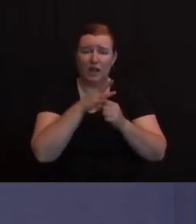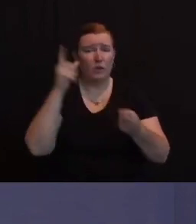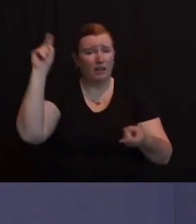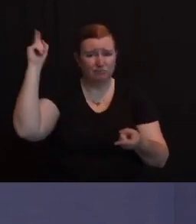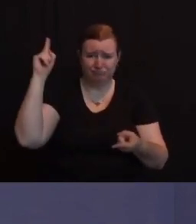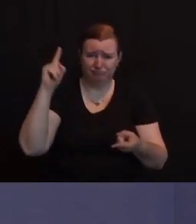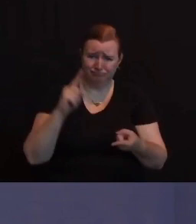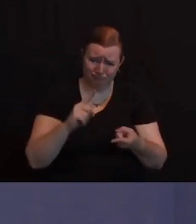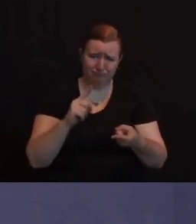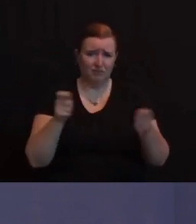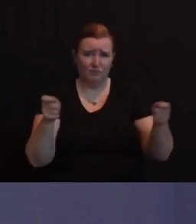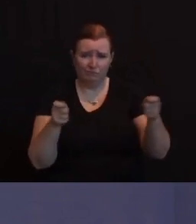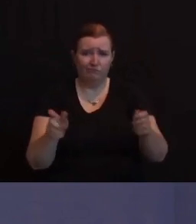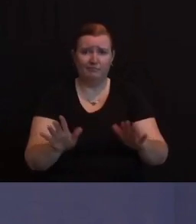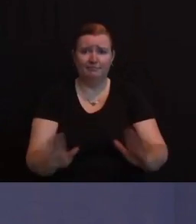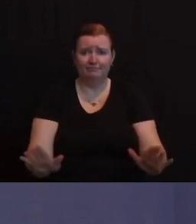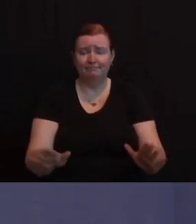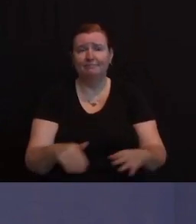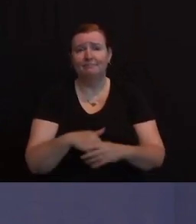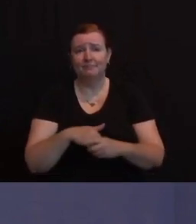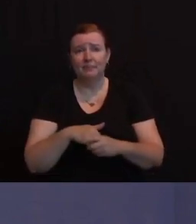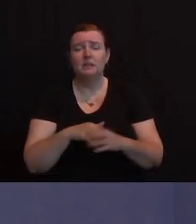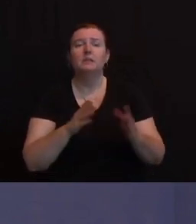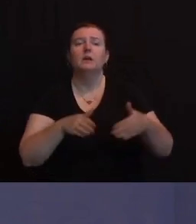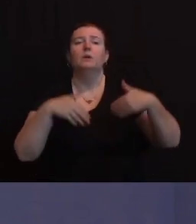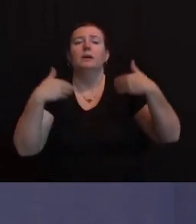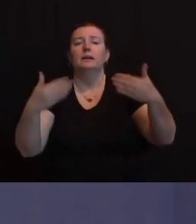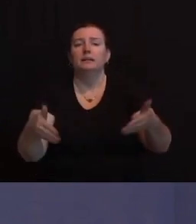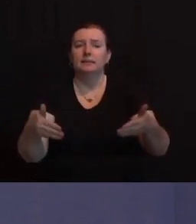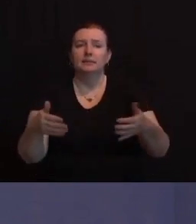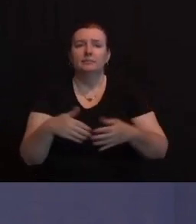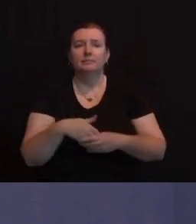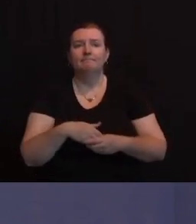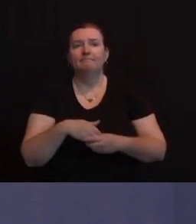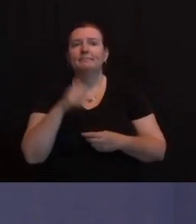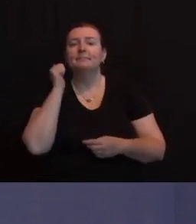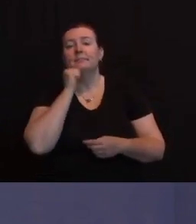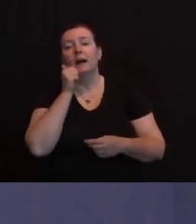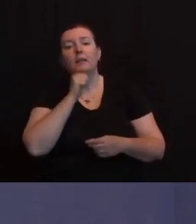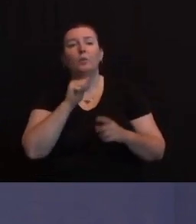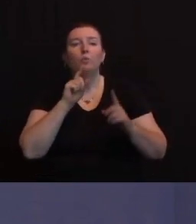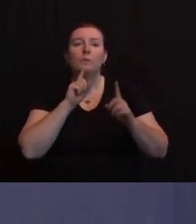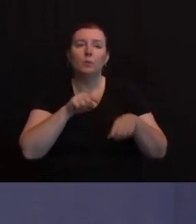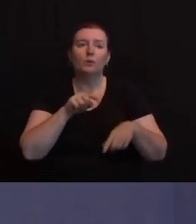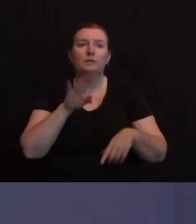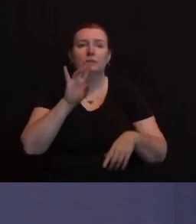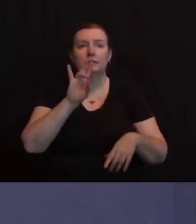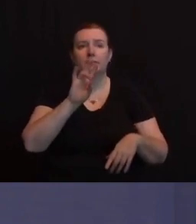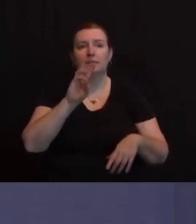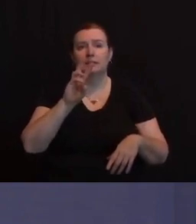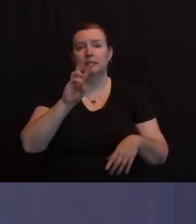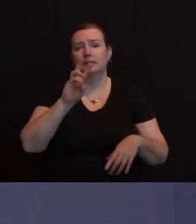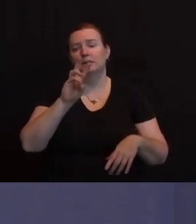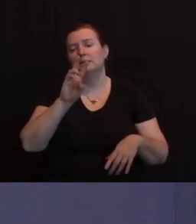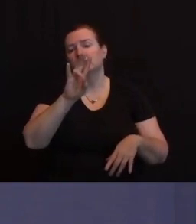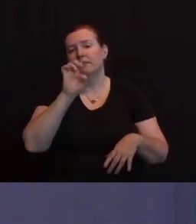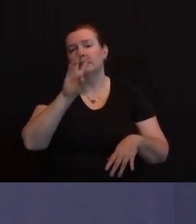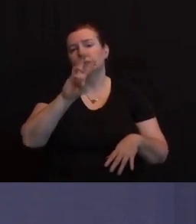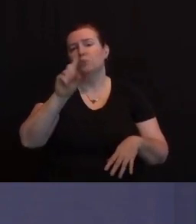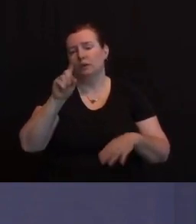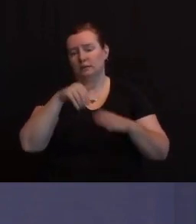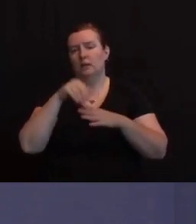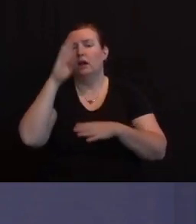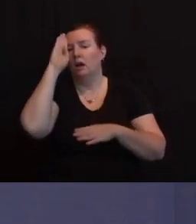friends. Moving on to the daily report, as the Governor shared, 761 hospitalizations